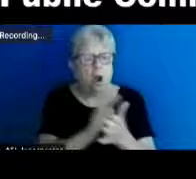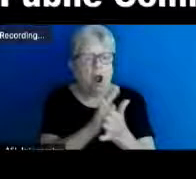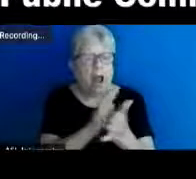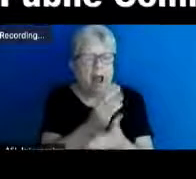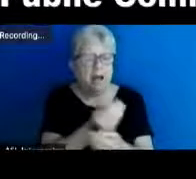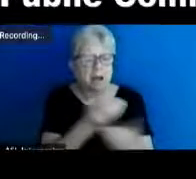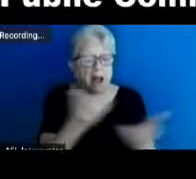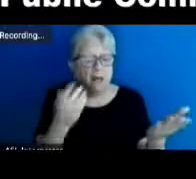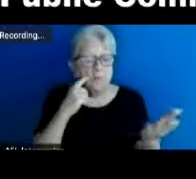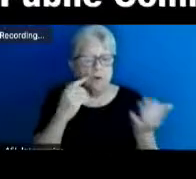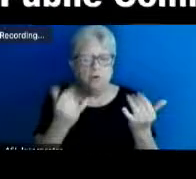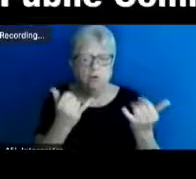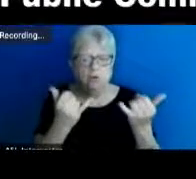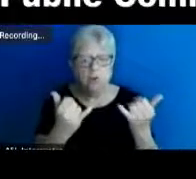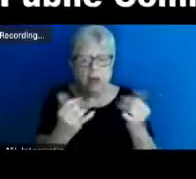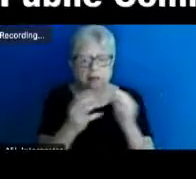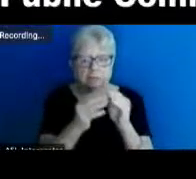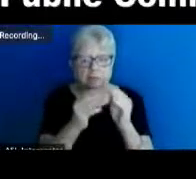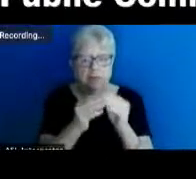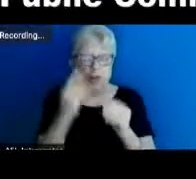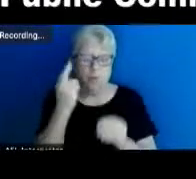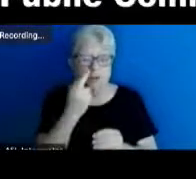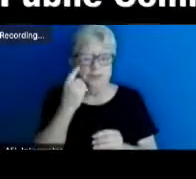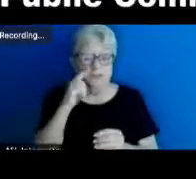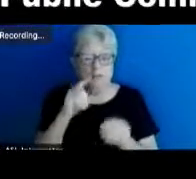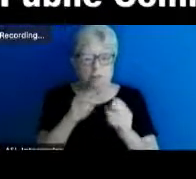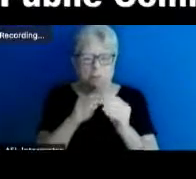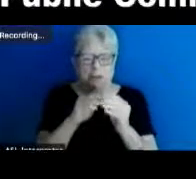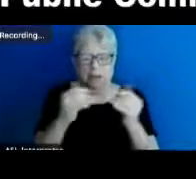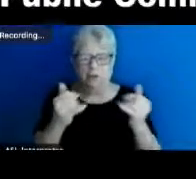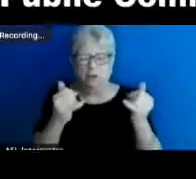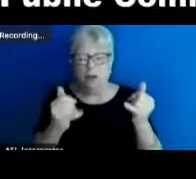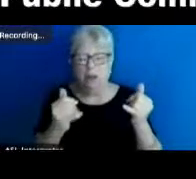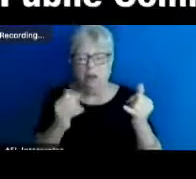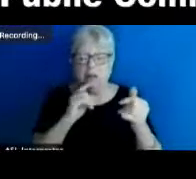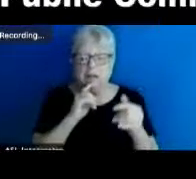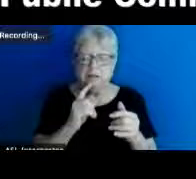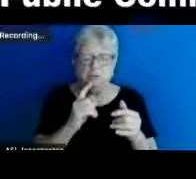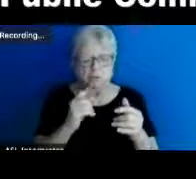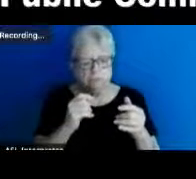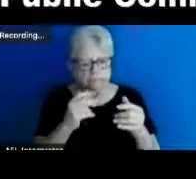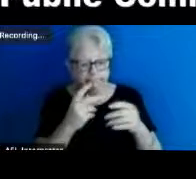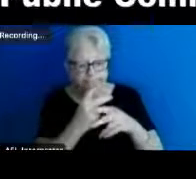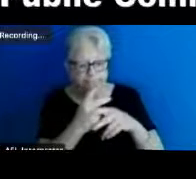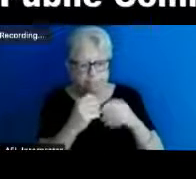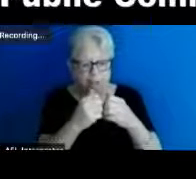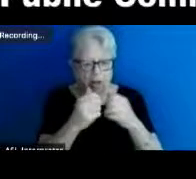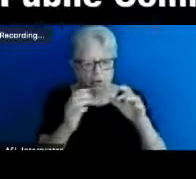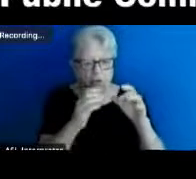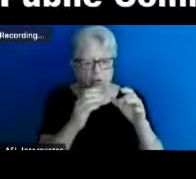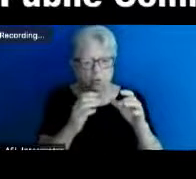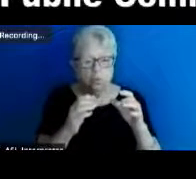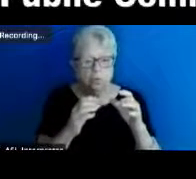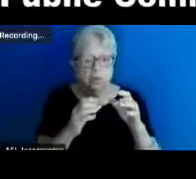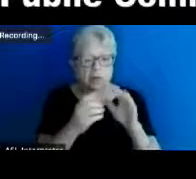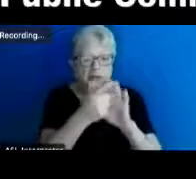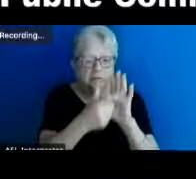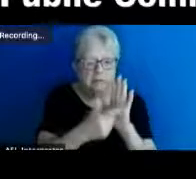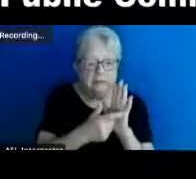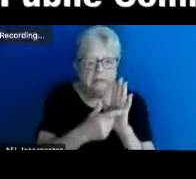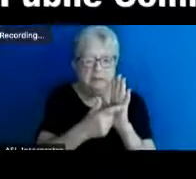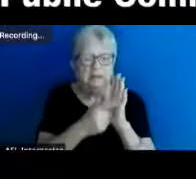meeting. The purpose of today's meeting is primarily to review the litigation contracts or litigation counsel